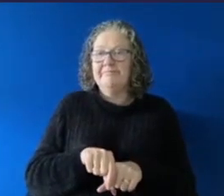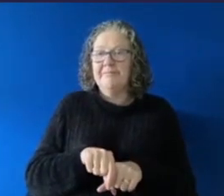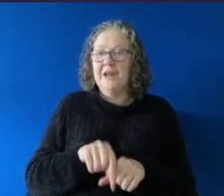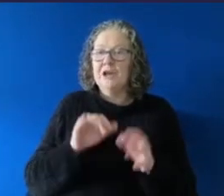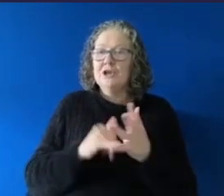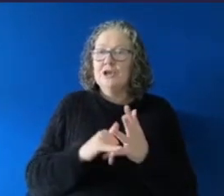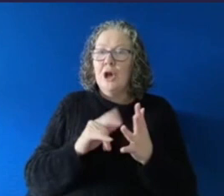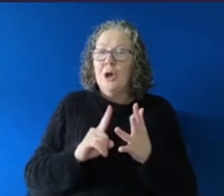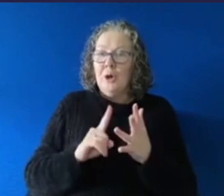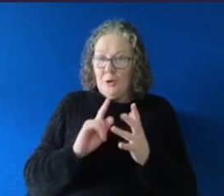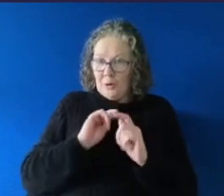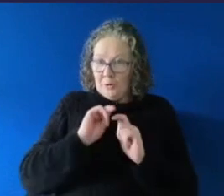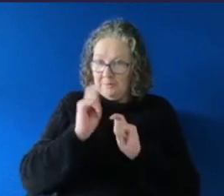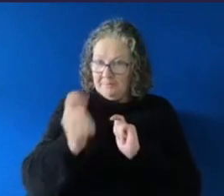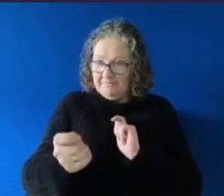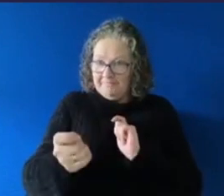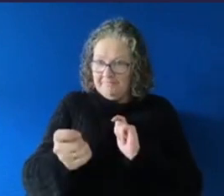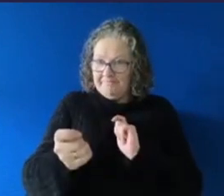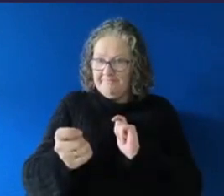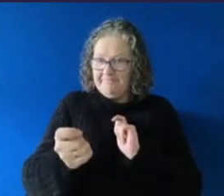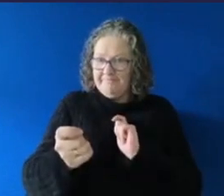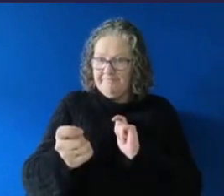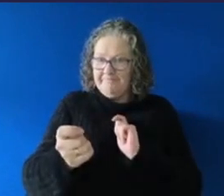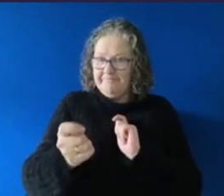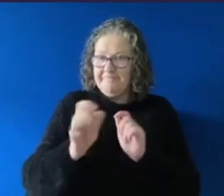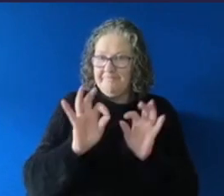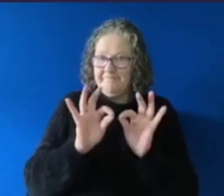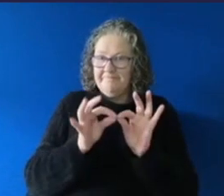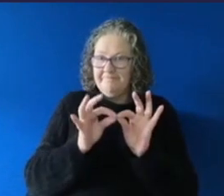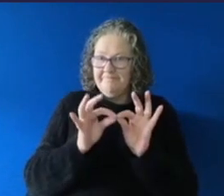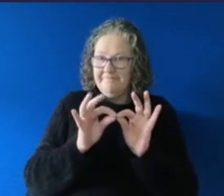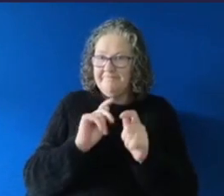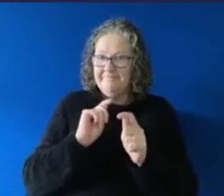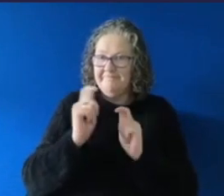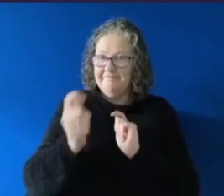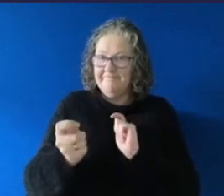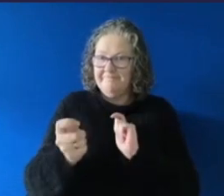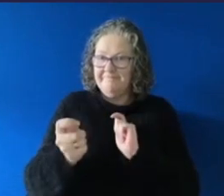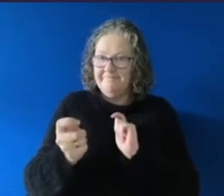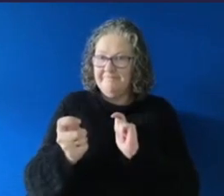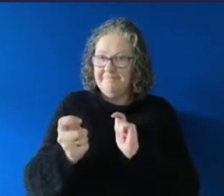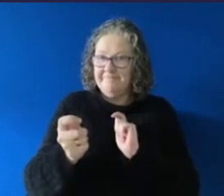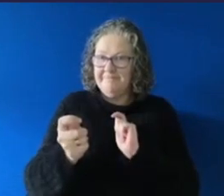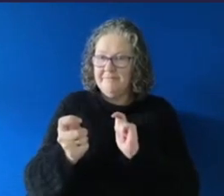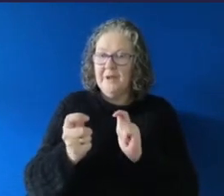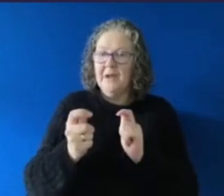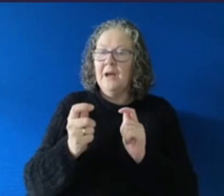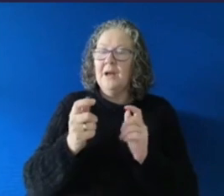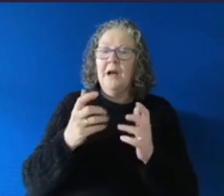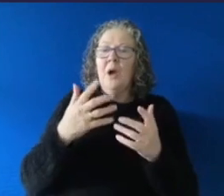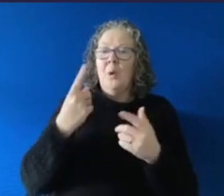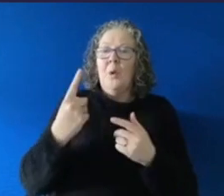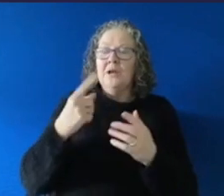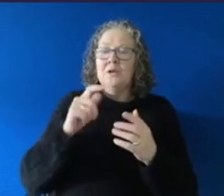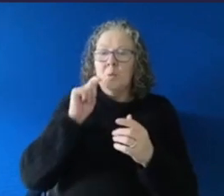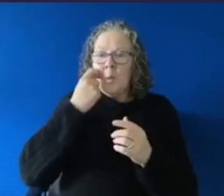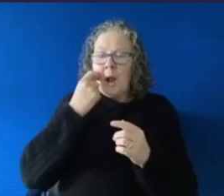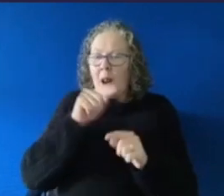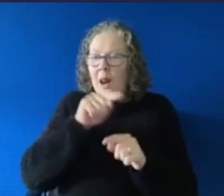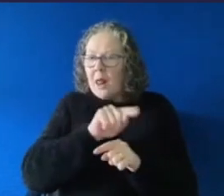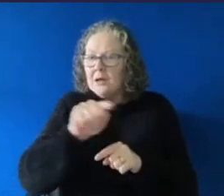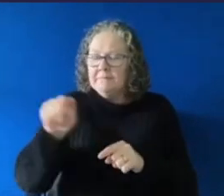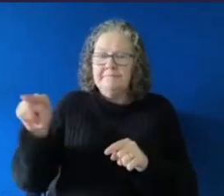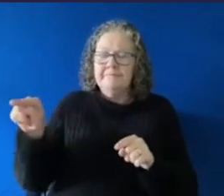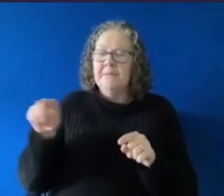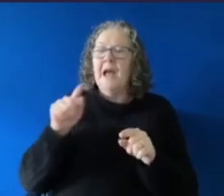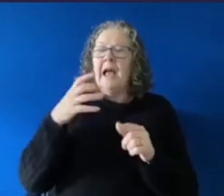So home has the potential to be one's anchor and refuge where one gathers and holds strength and where one is at their best self. Home